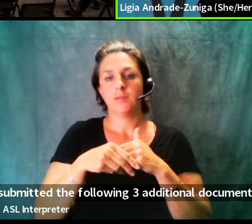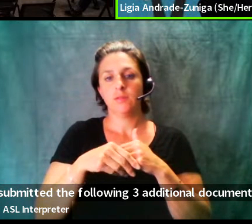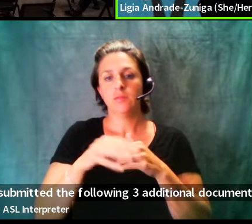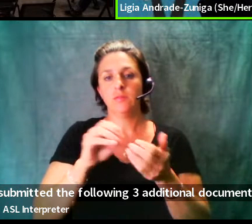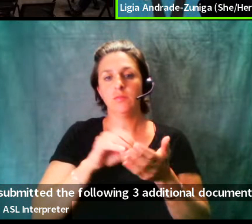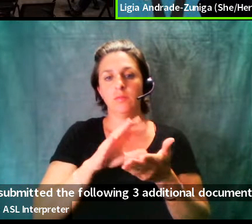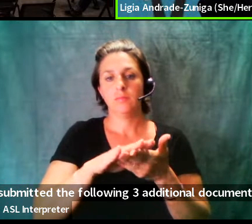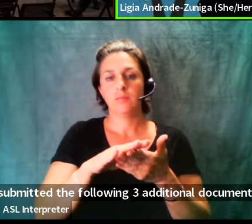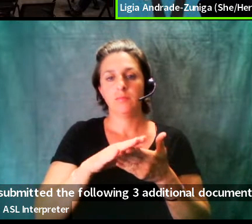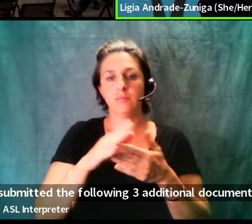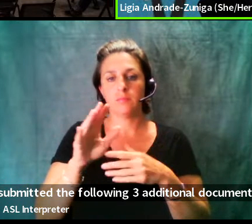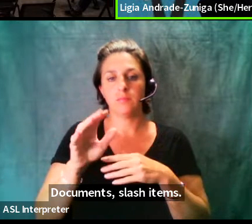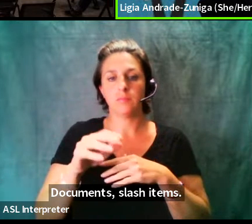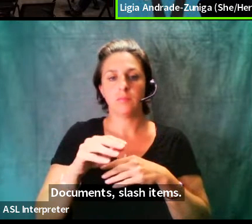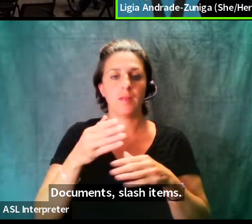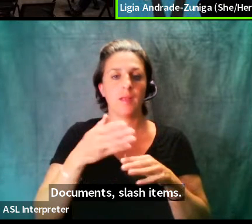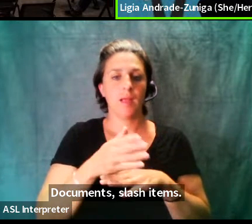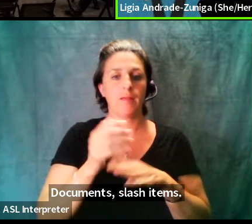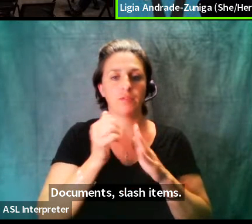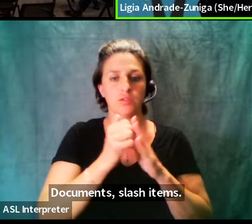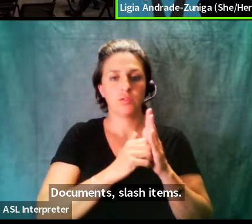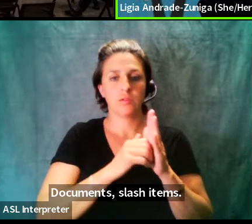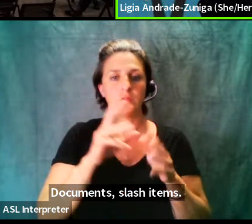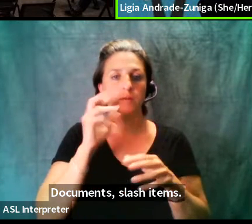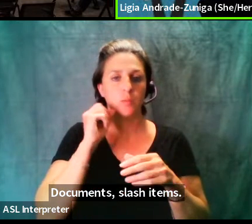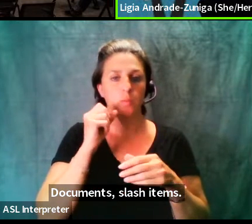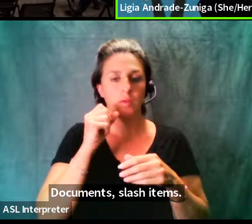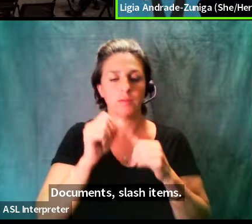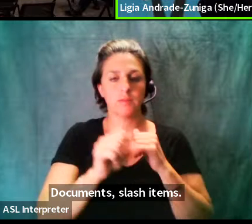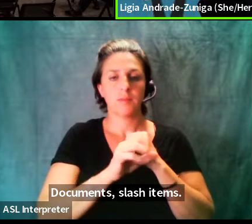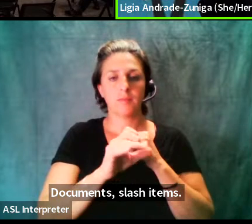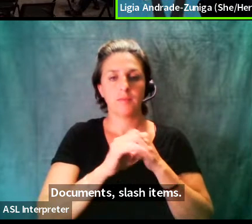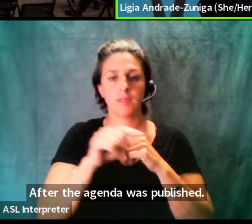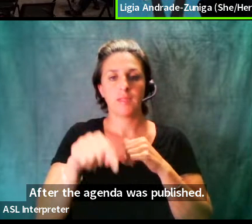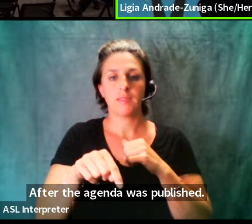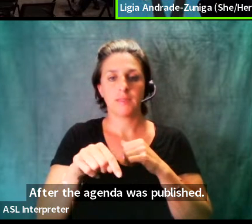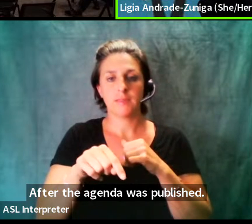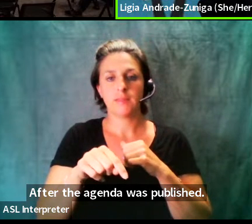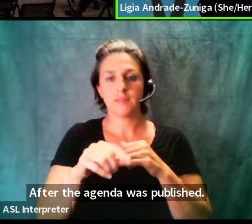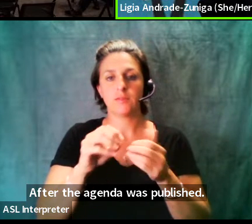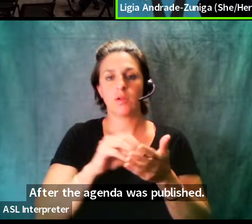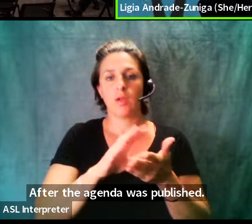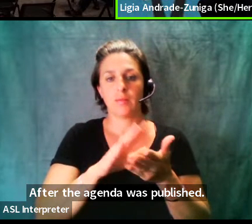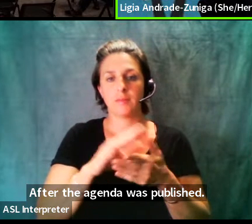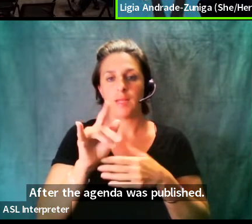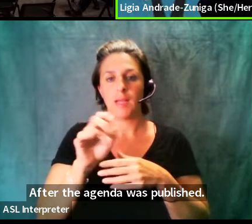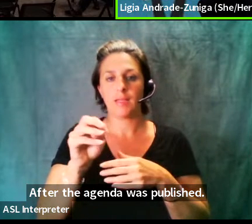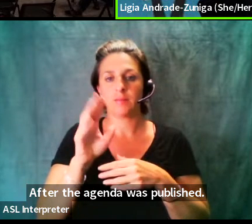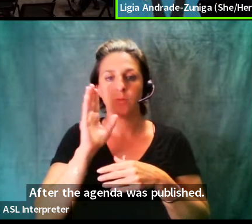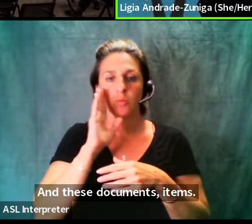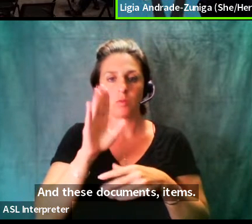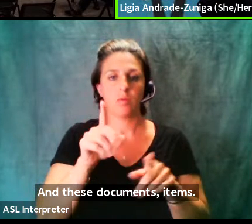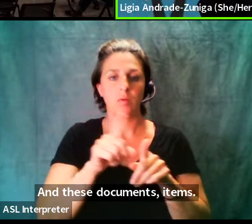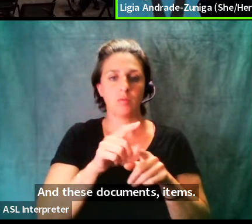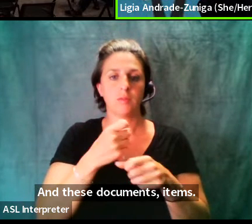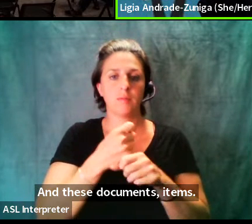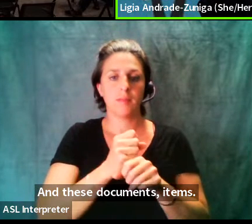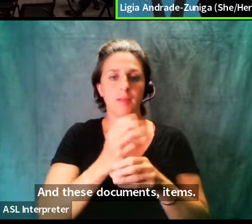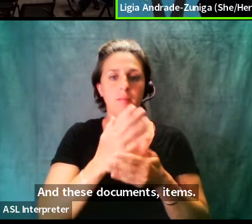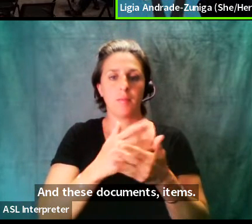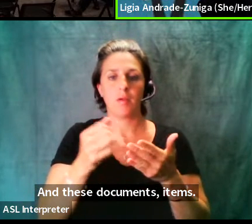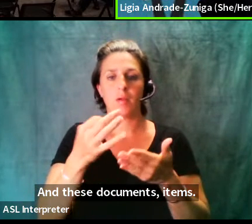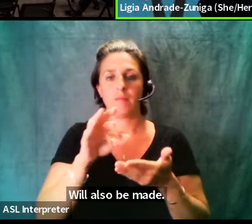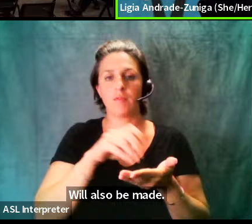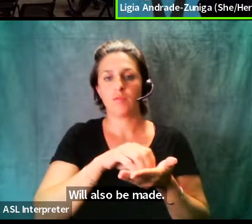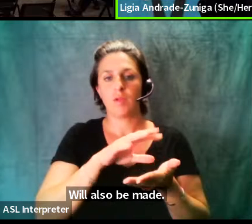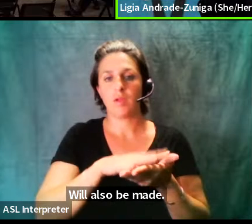documents/items after the agenda was published, and these documents/items will also be made a part of the record